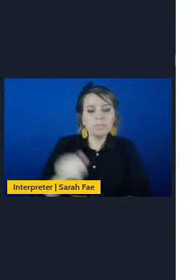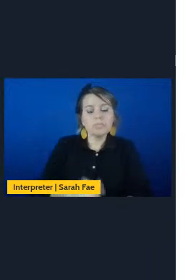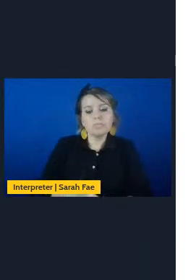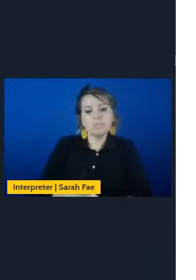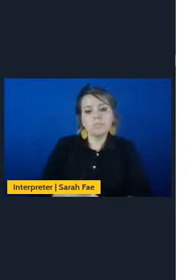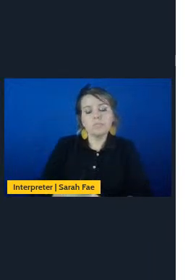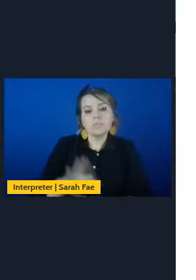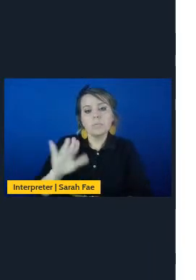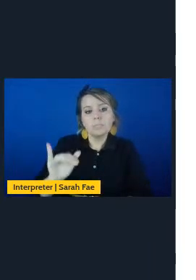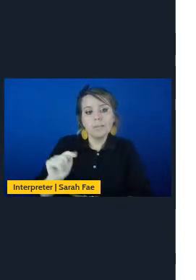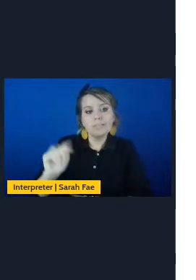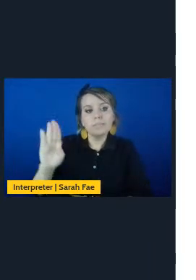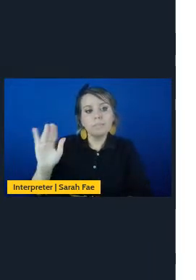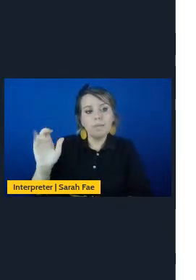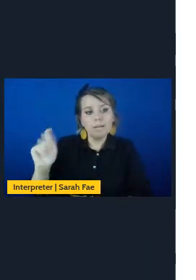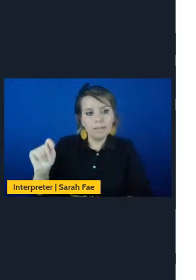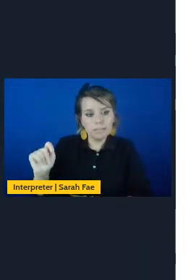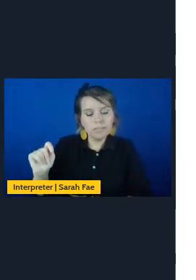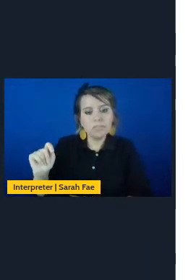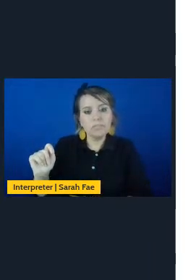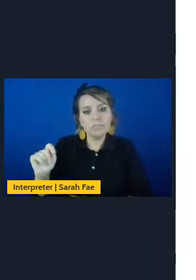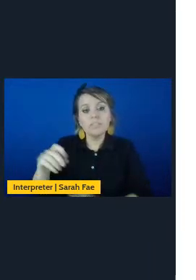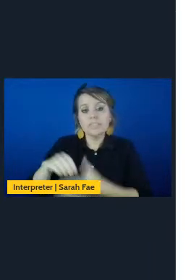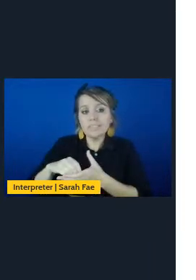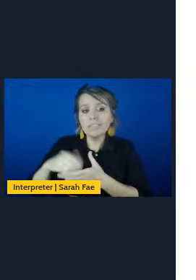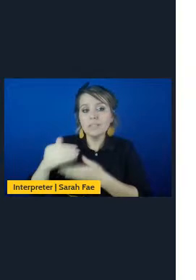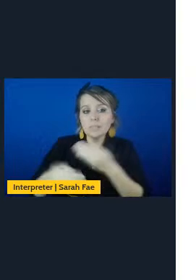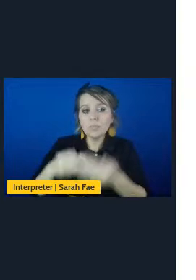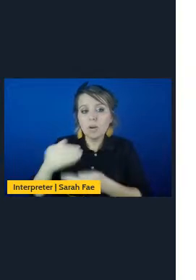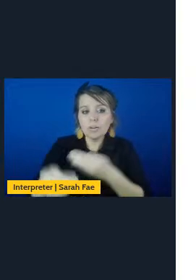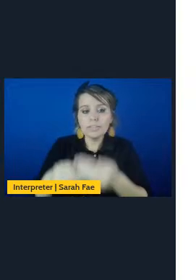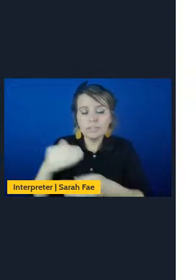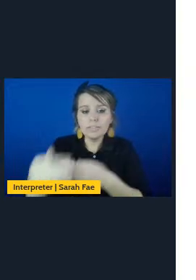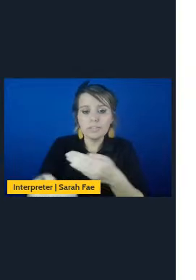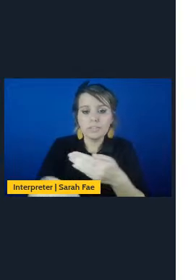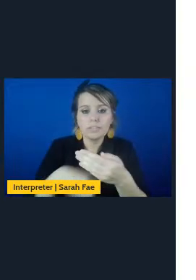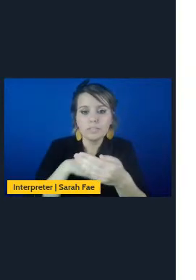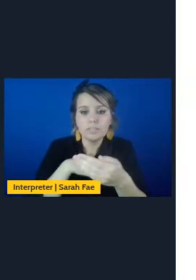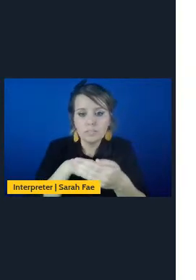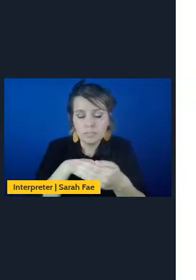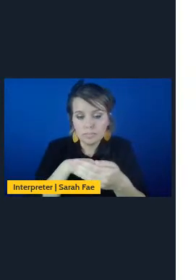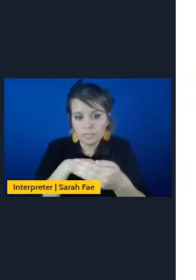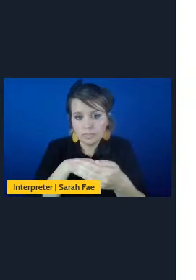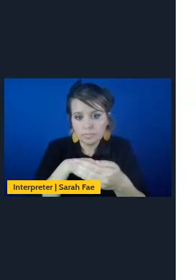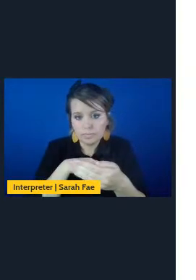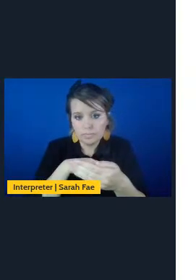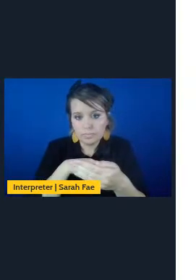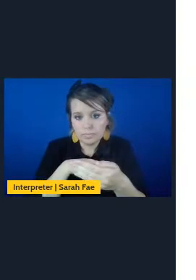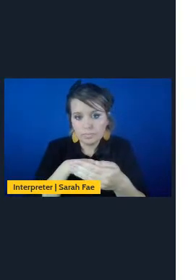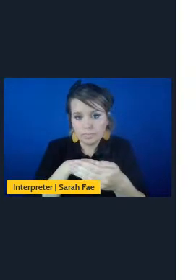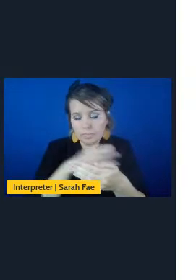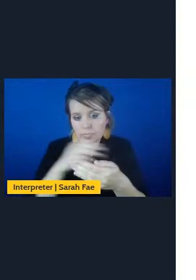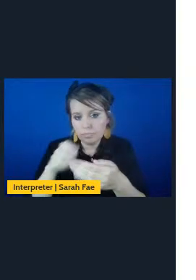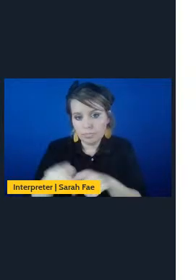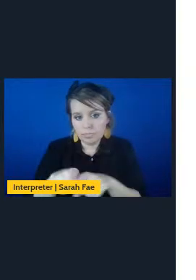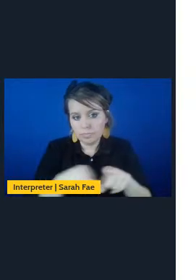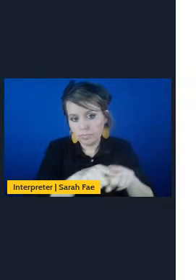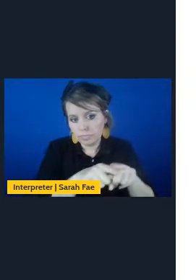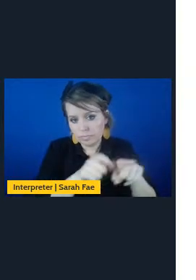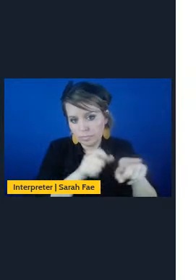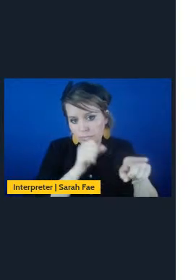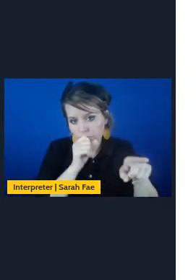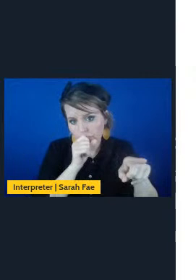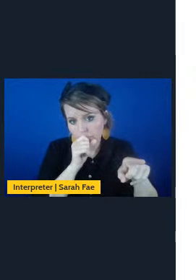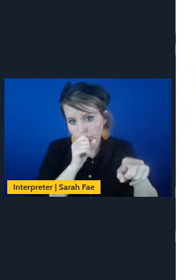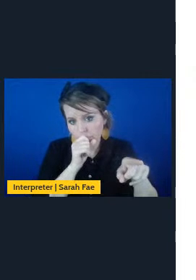as in progress, succeeded, or failed. And also on failures,